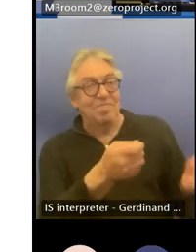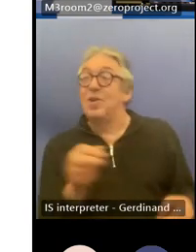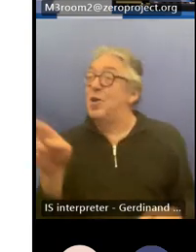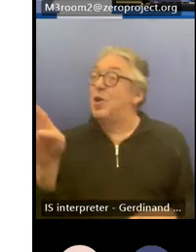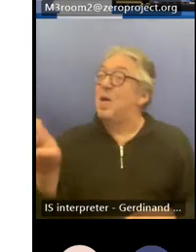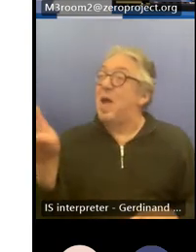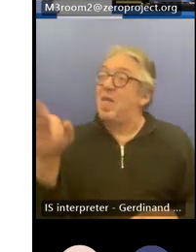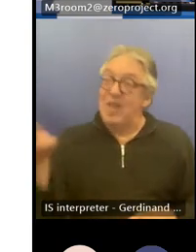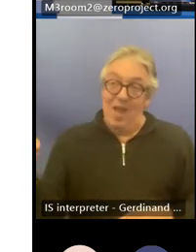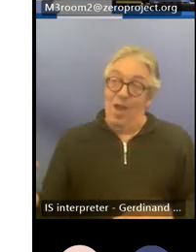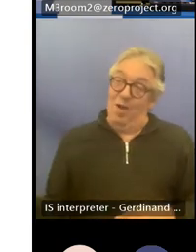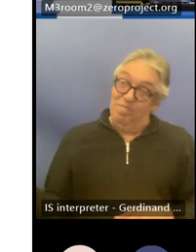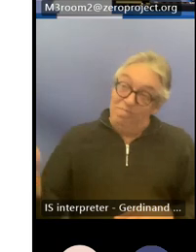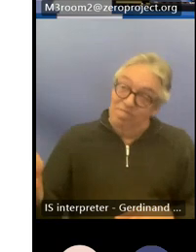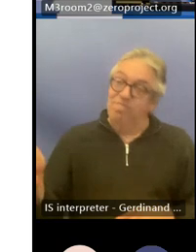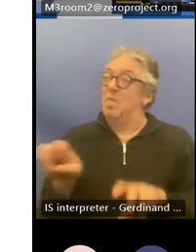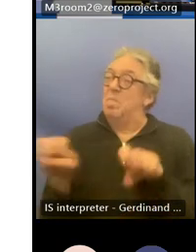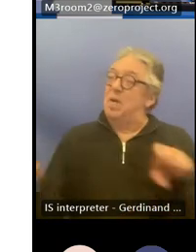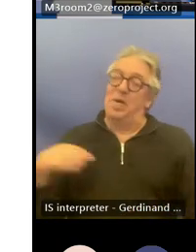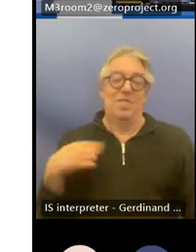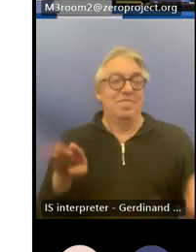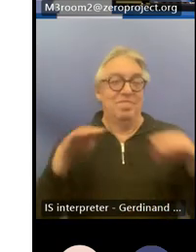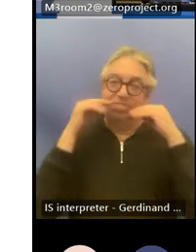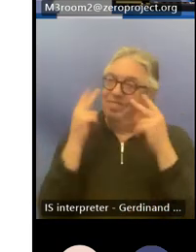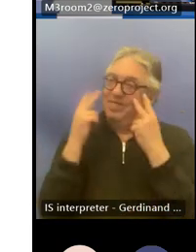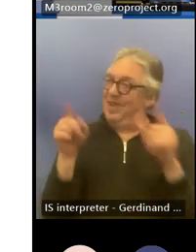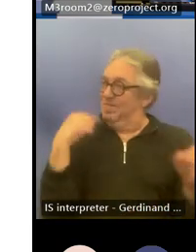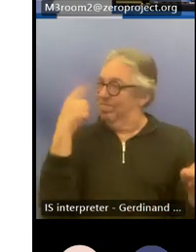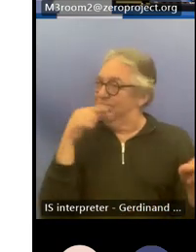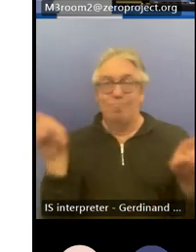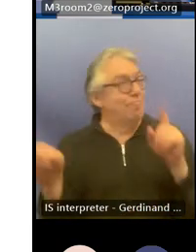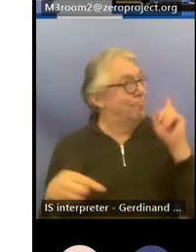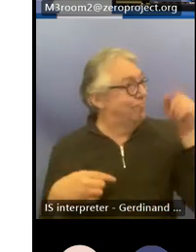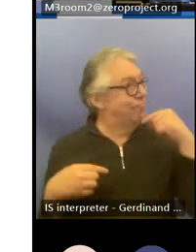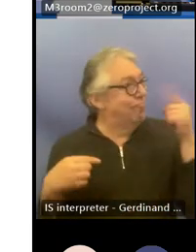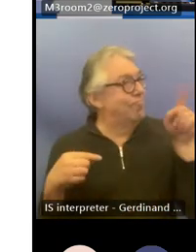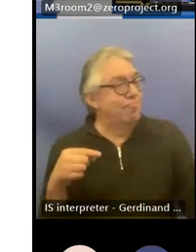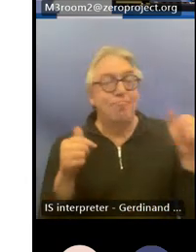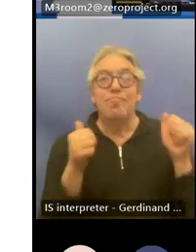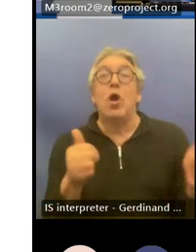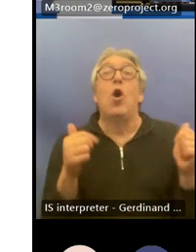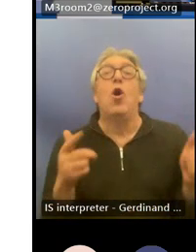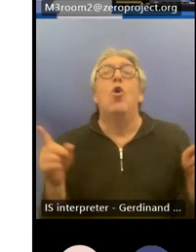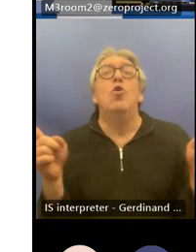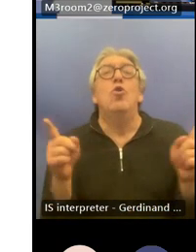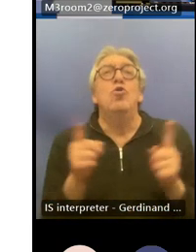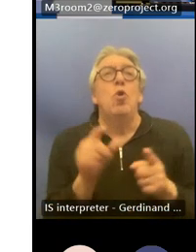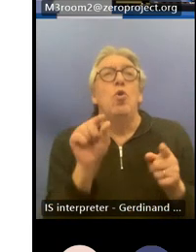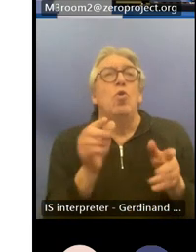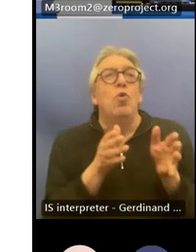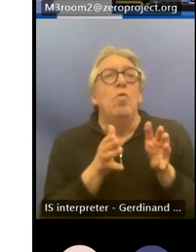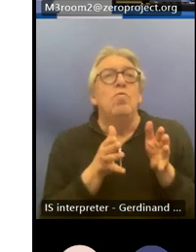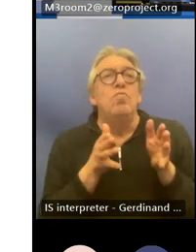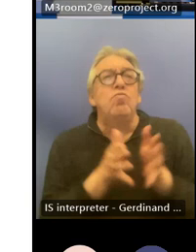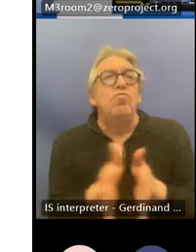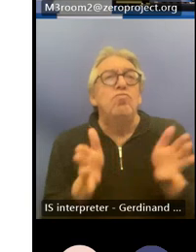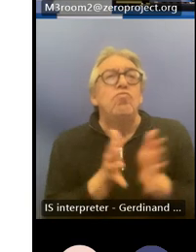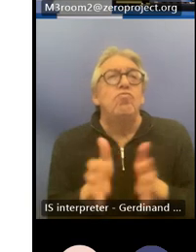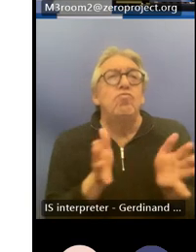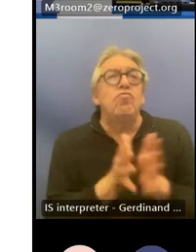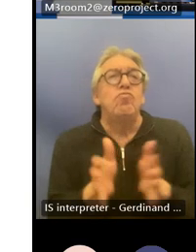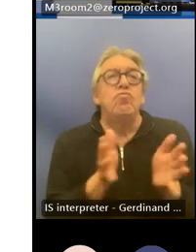So with a little introduction, to Fourth Way Foundation. I just want to take